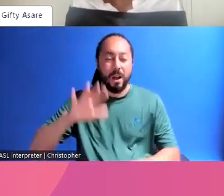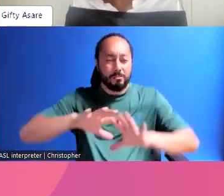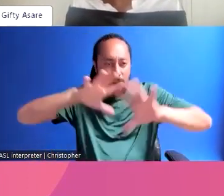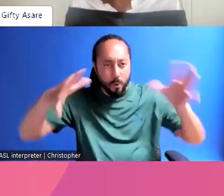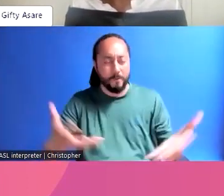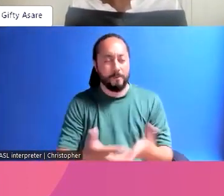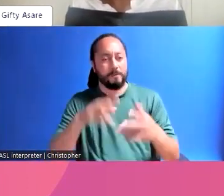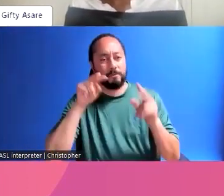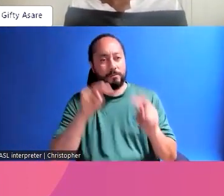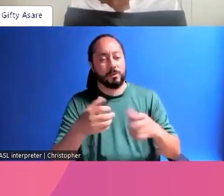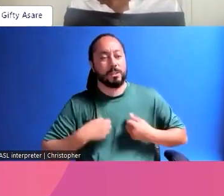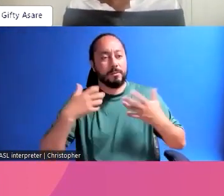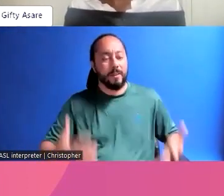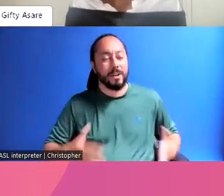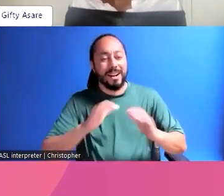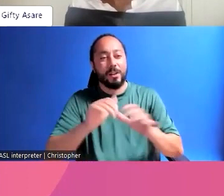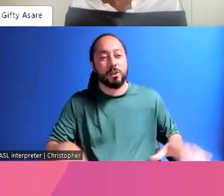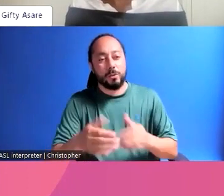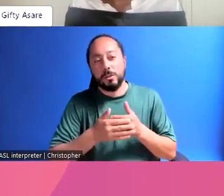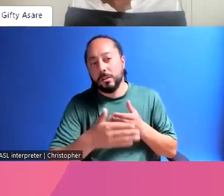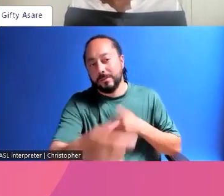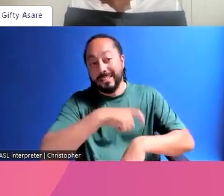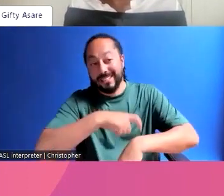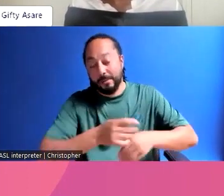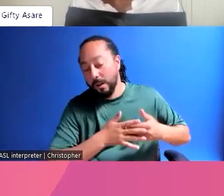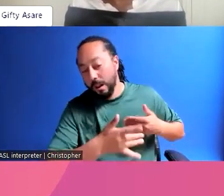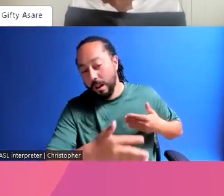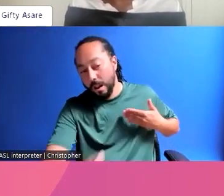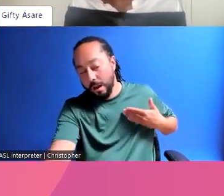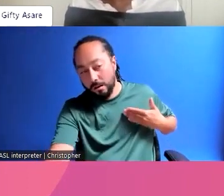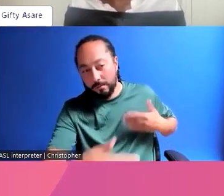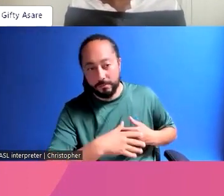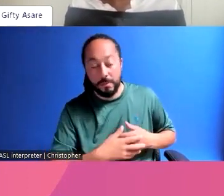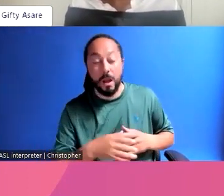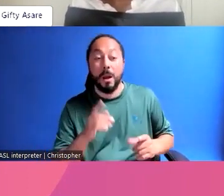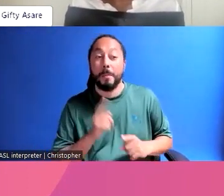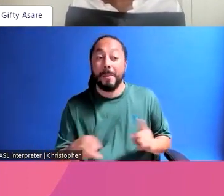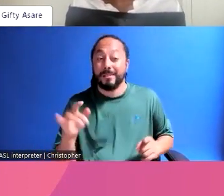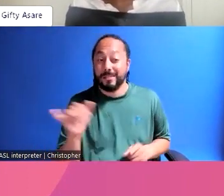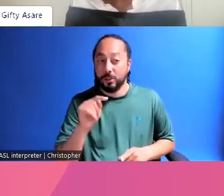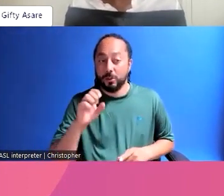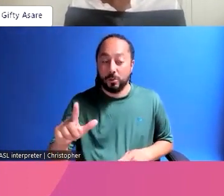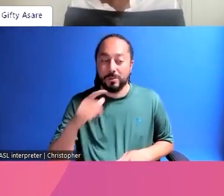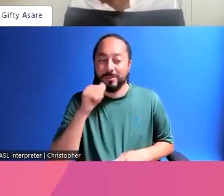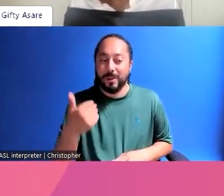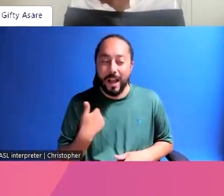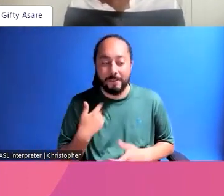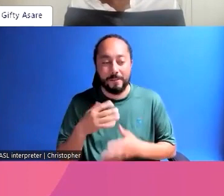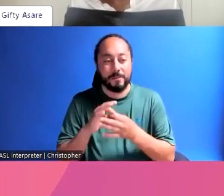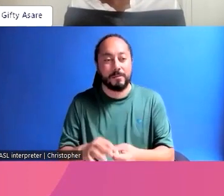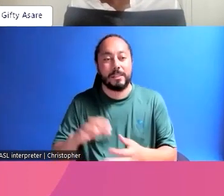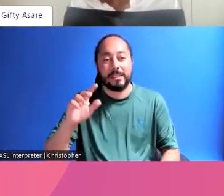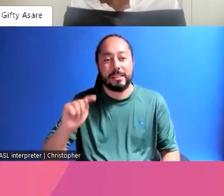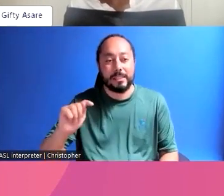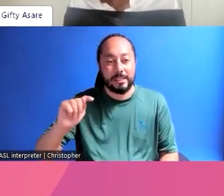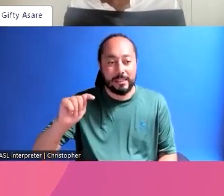they're doing over time. However, it is worth noting that these tools don't have specific considerations for TBI or for